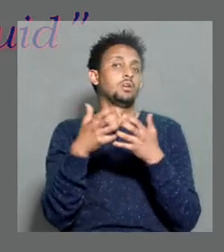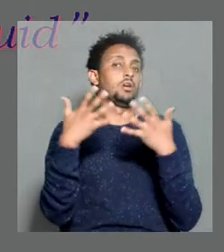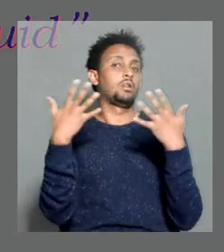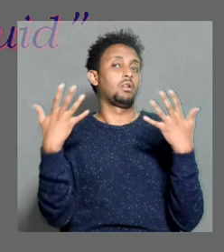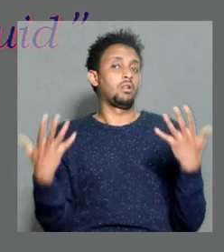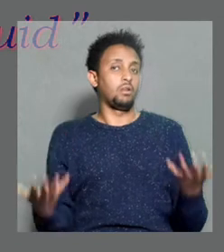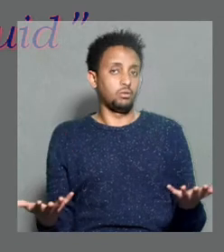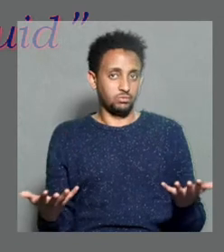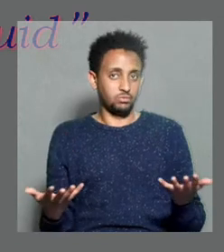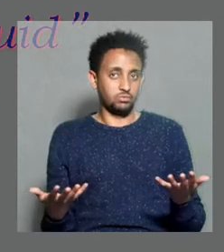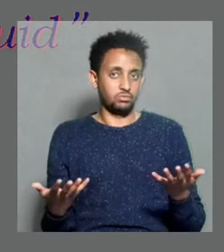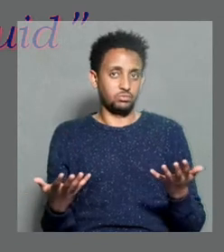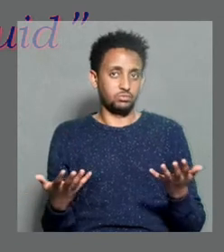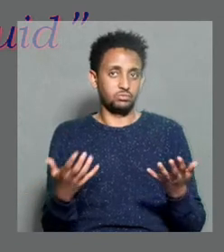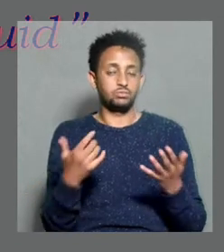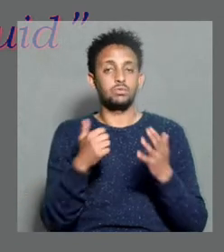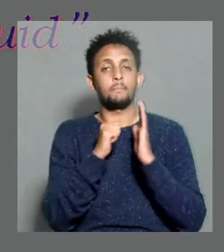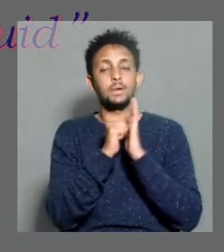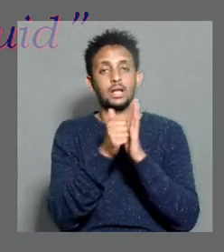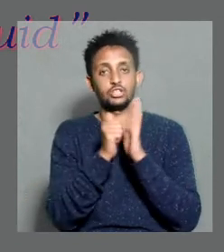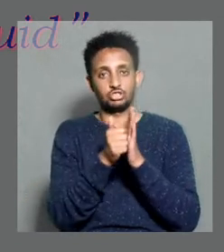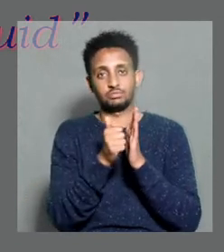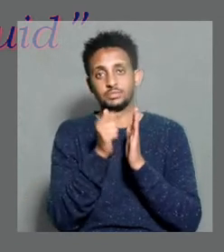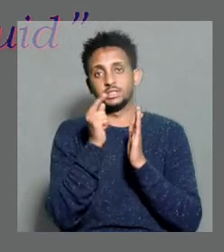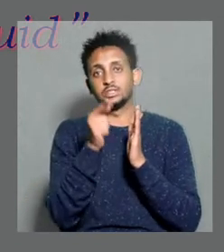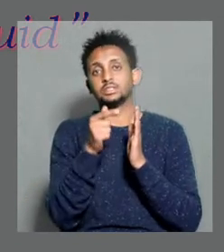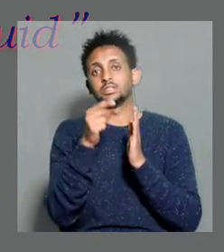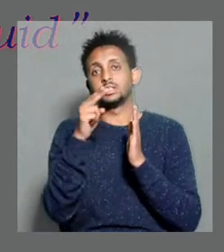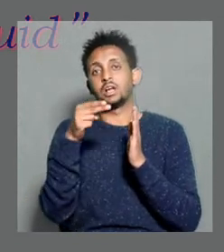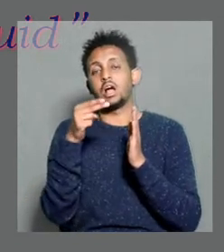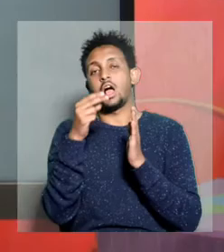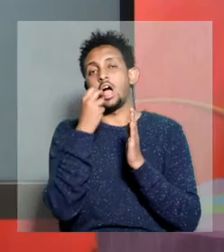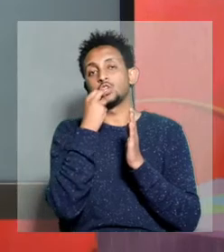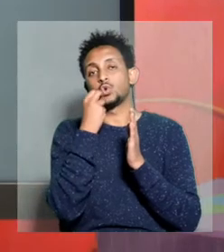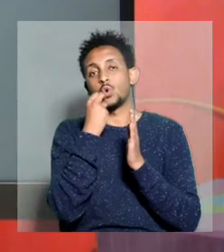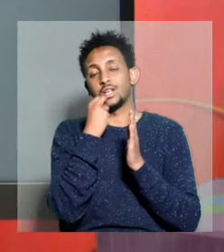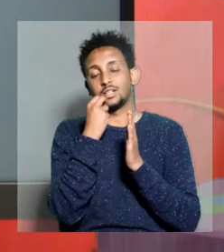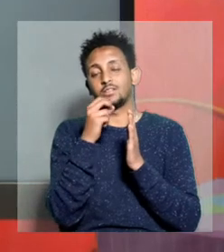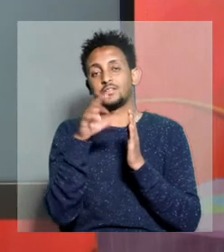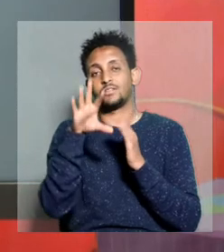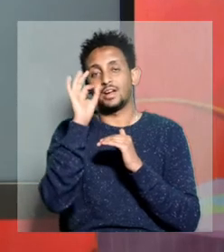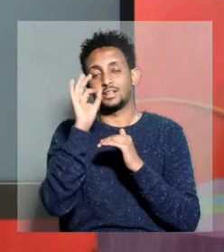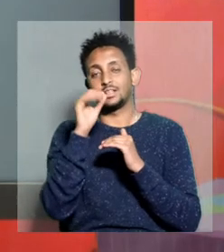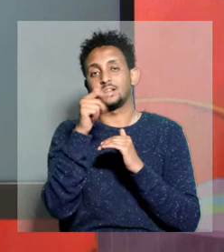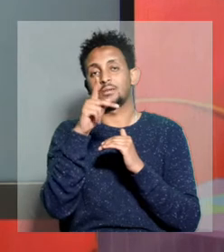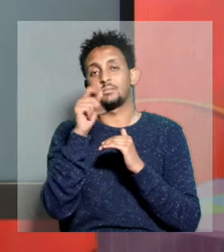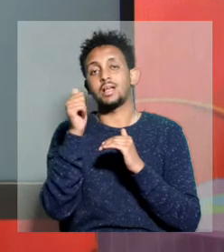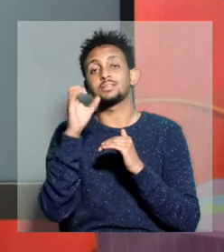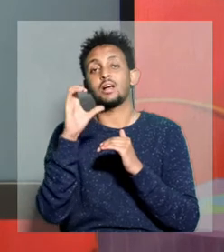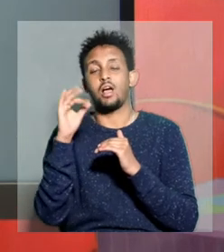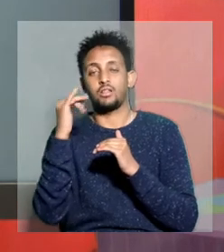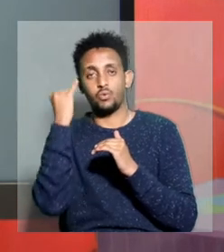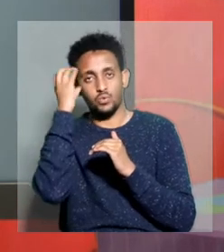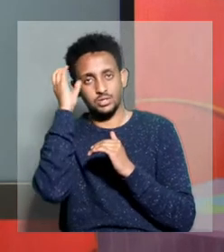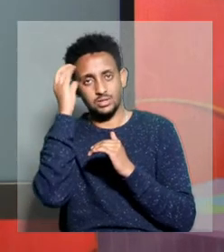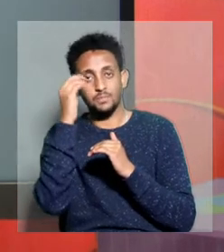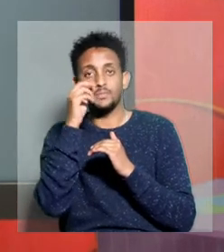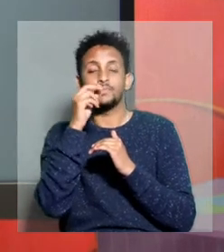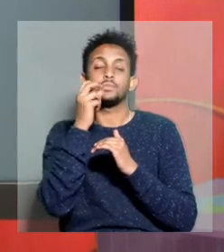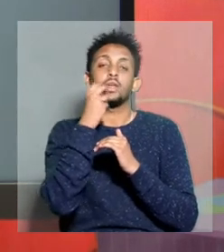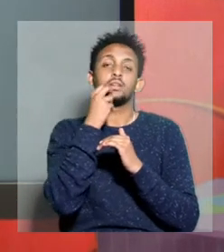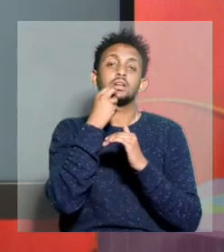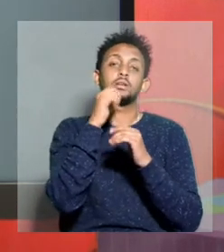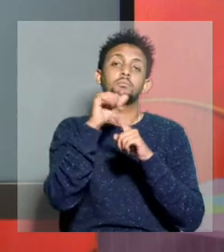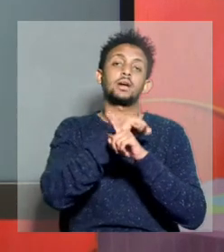of applications. Among that, hydraulic press is the findings of Pascal's concept. And hydraulic press